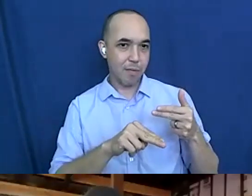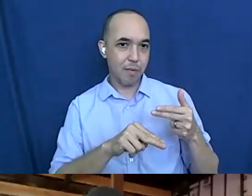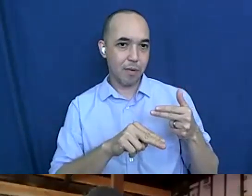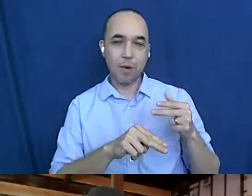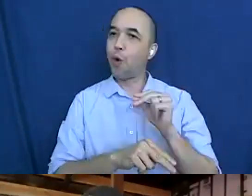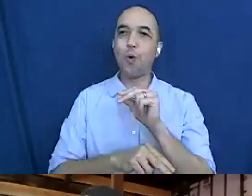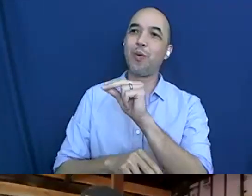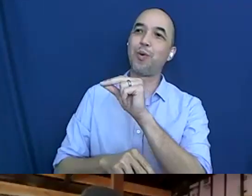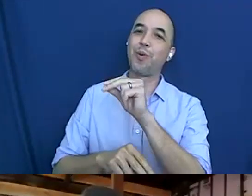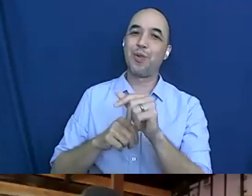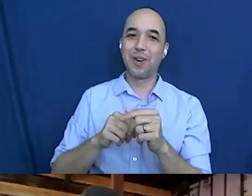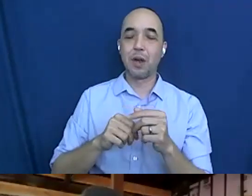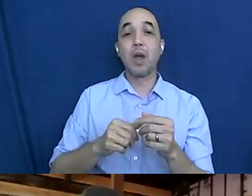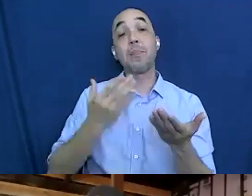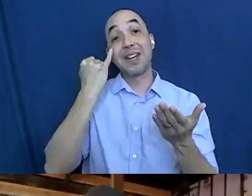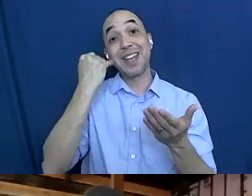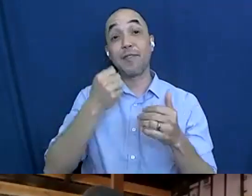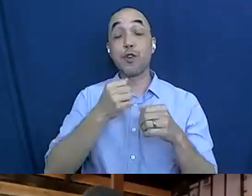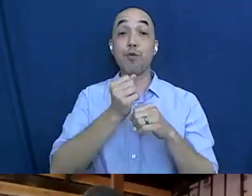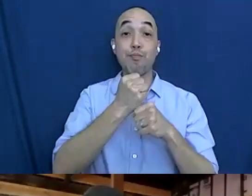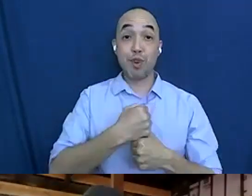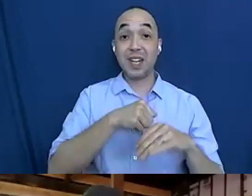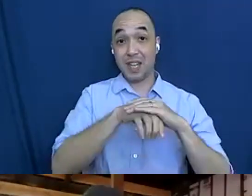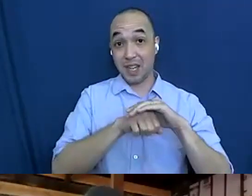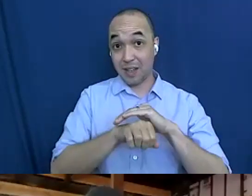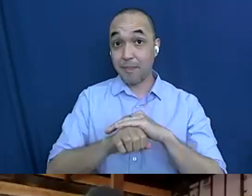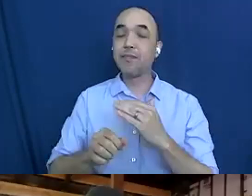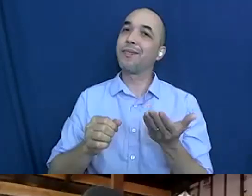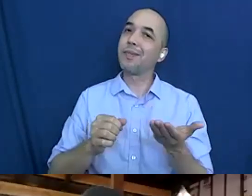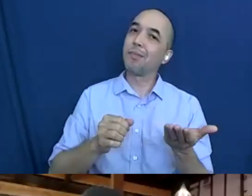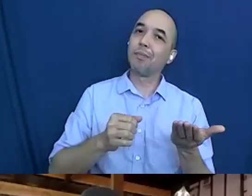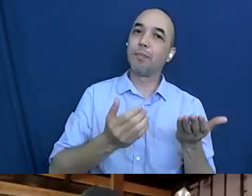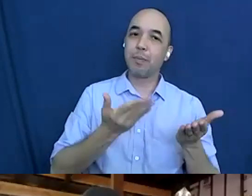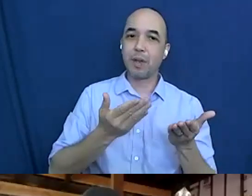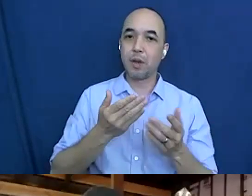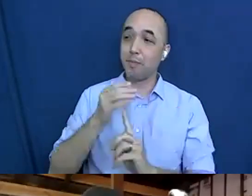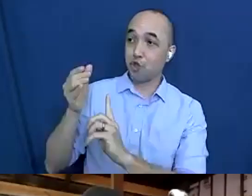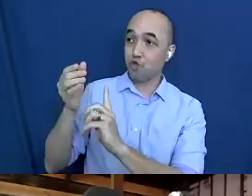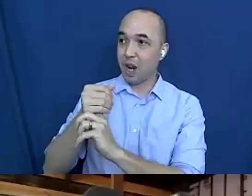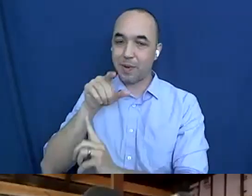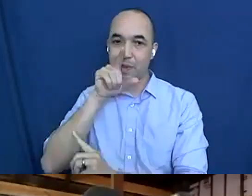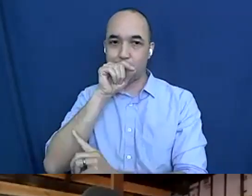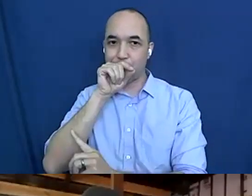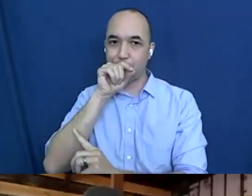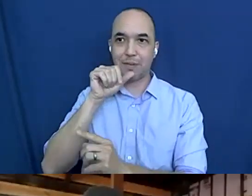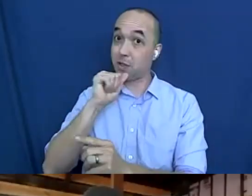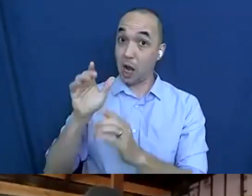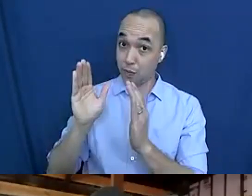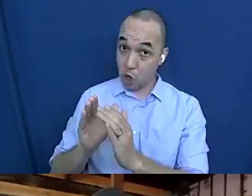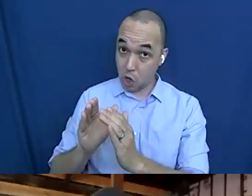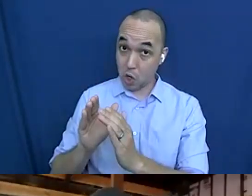No, ma'am. Unless you're breeding. You're trapping a bird, it's not a very small bird. The bird is basically